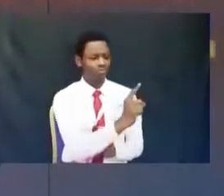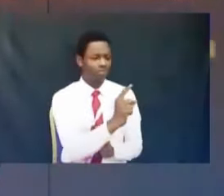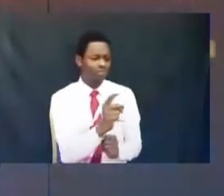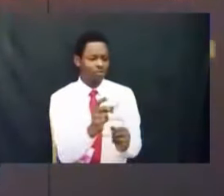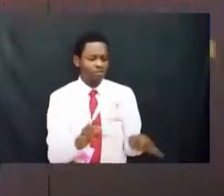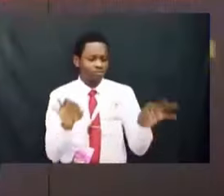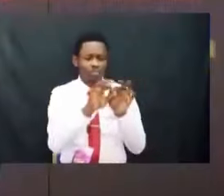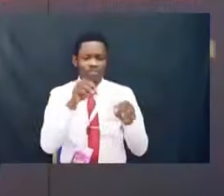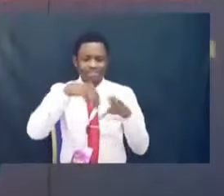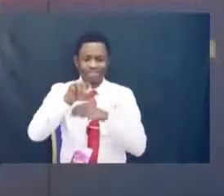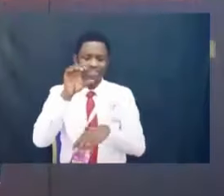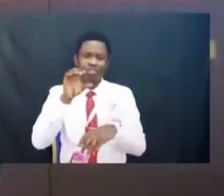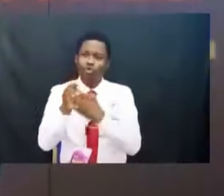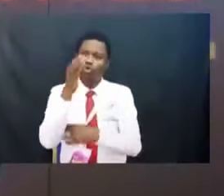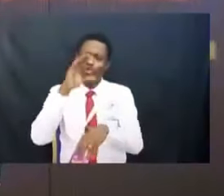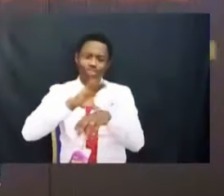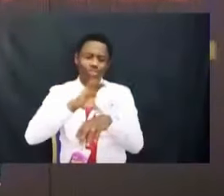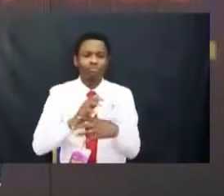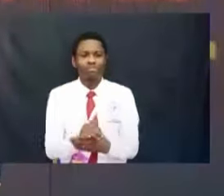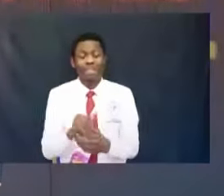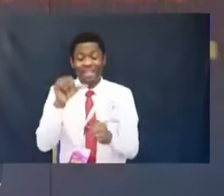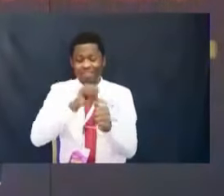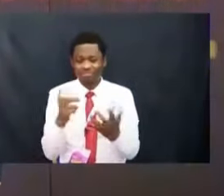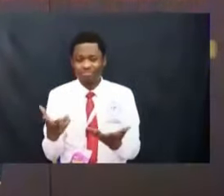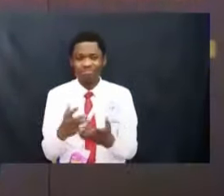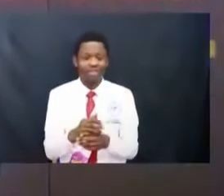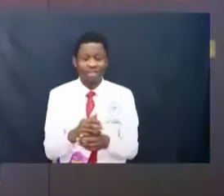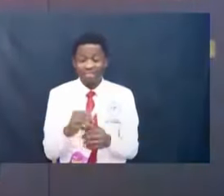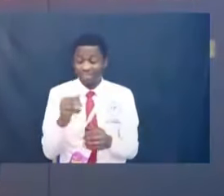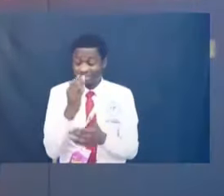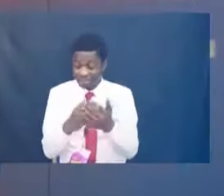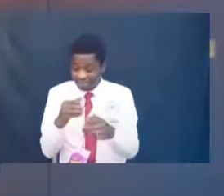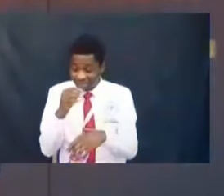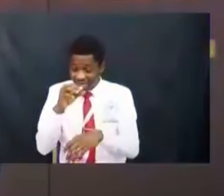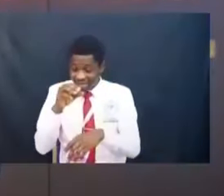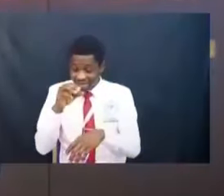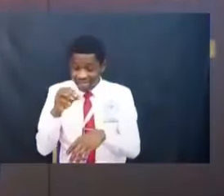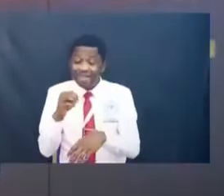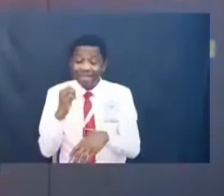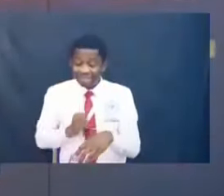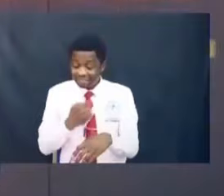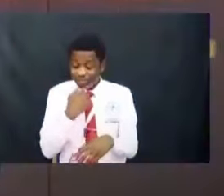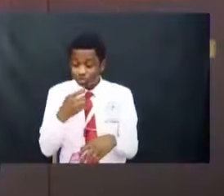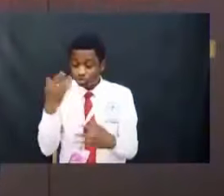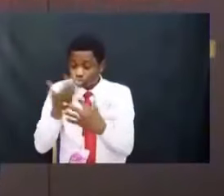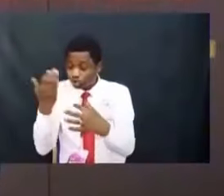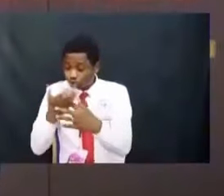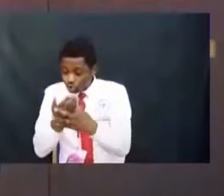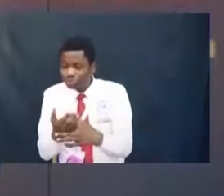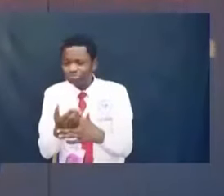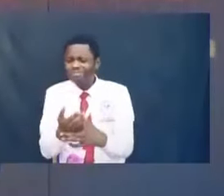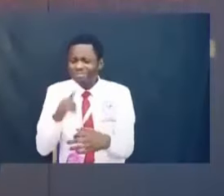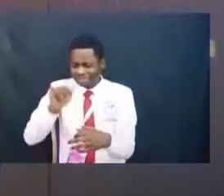Church of God. Useful. Even the elder who sometimes disturbs you. You see, God sometimes, because of who